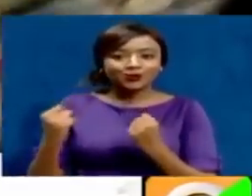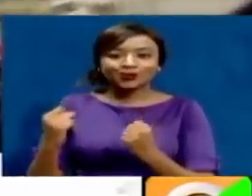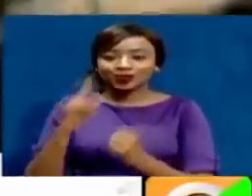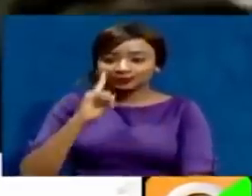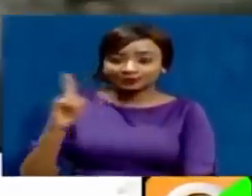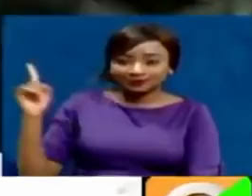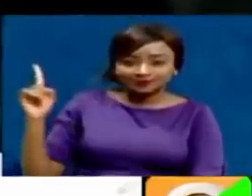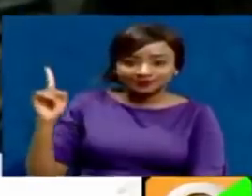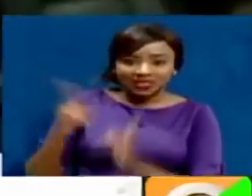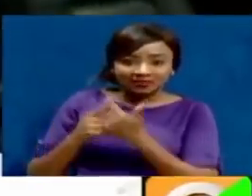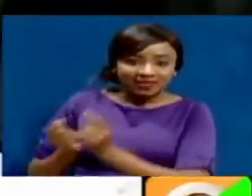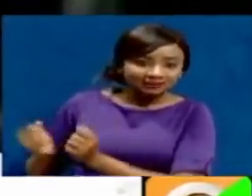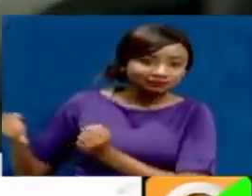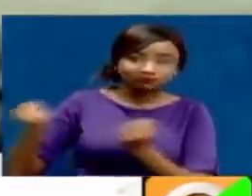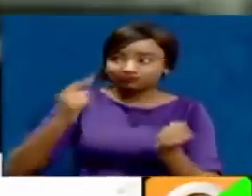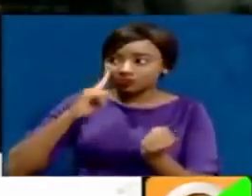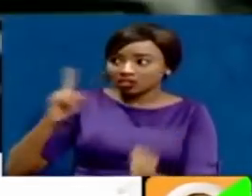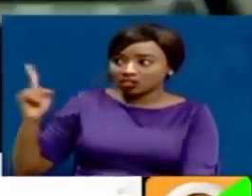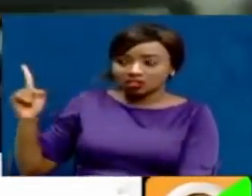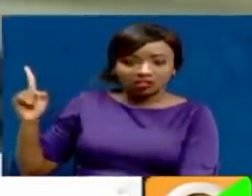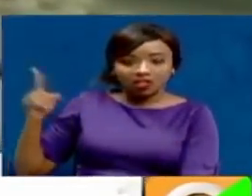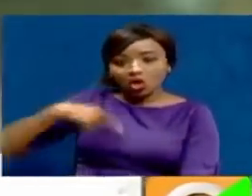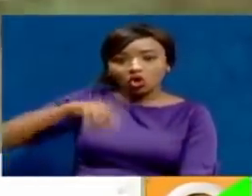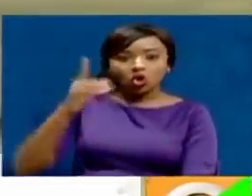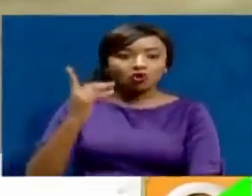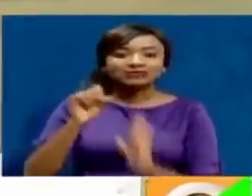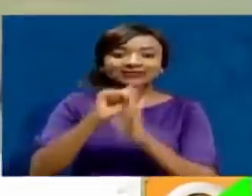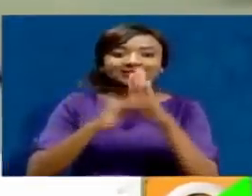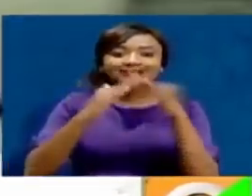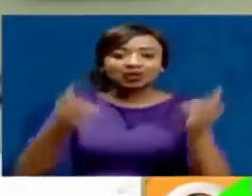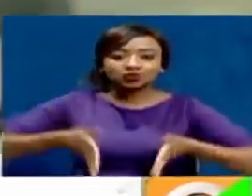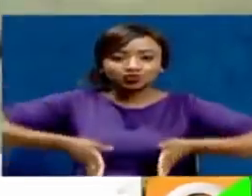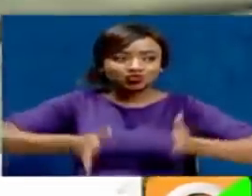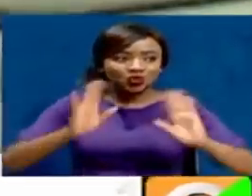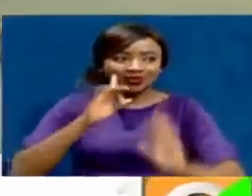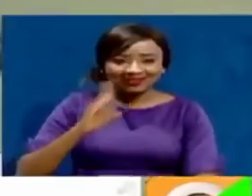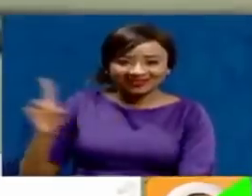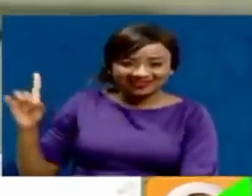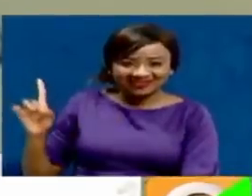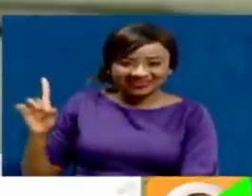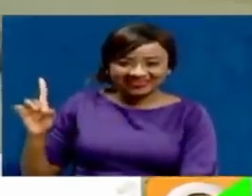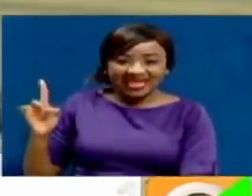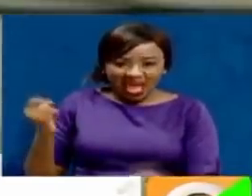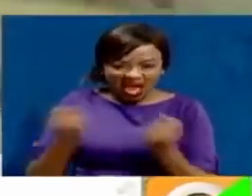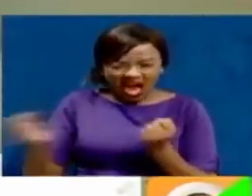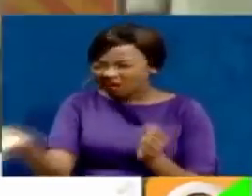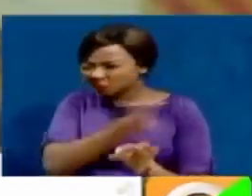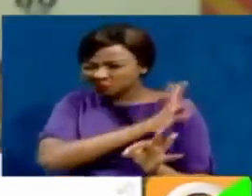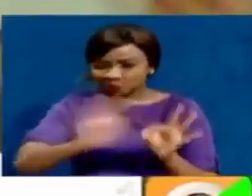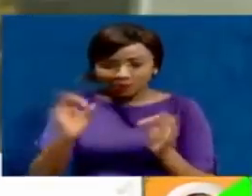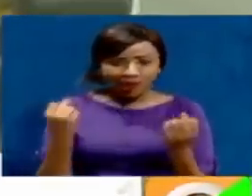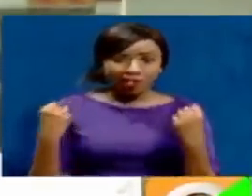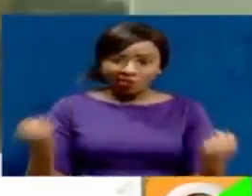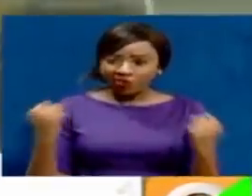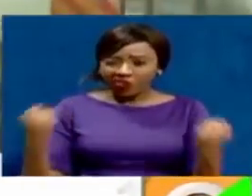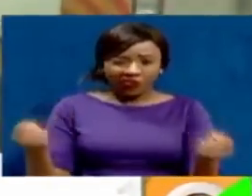Lenana Road, turns to the right, towards State House Road. The Subaru, driven at high speed,